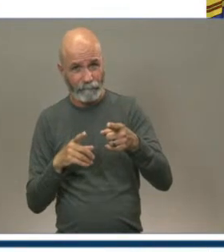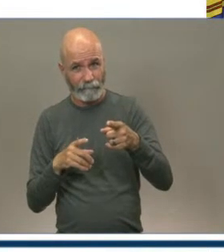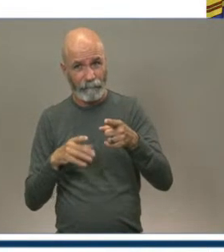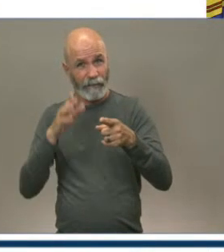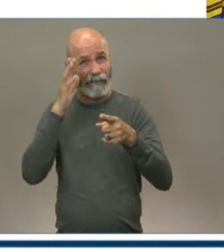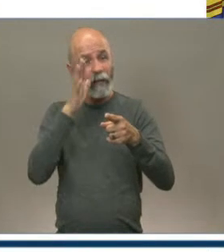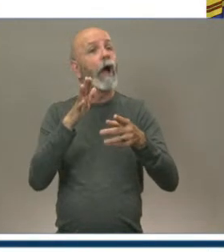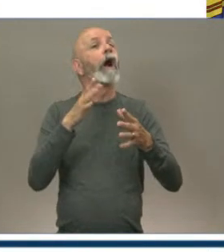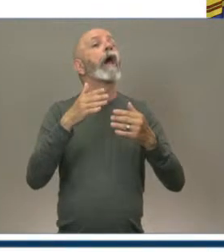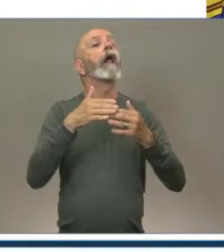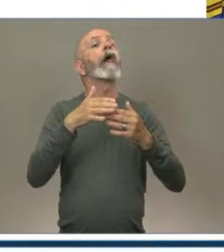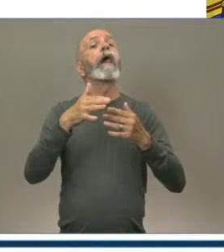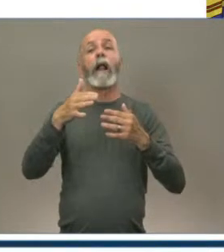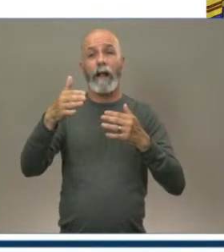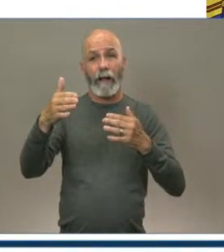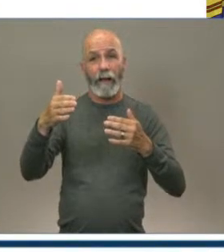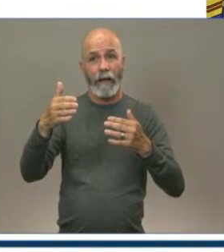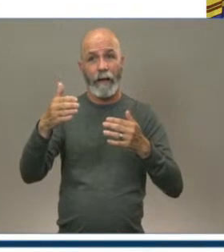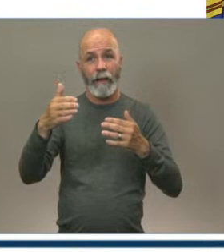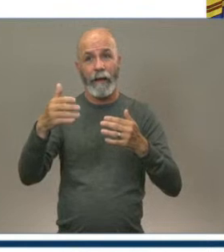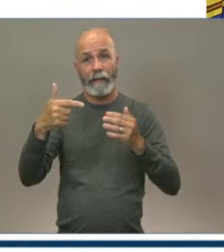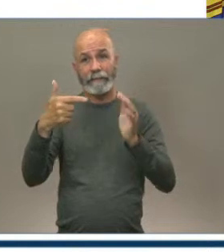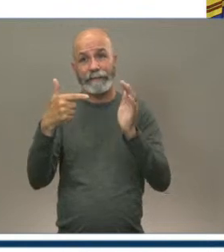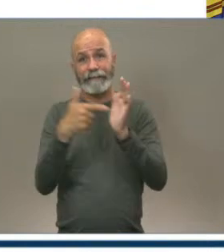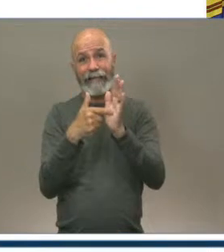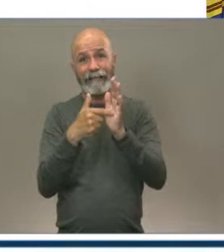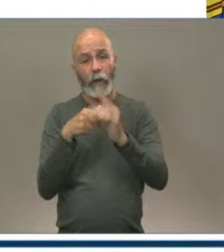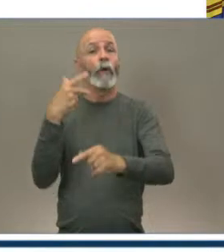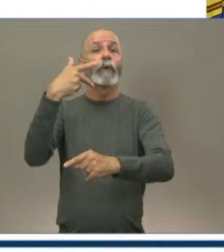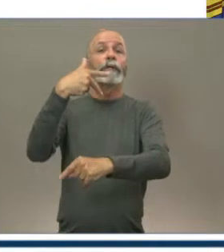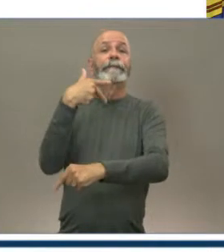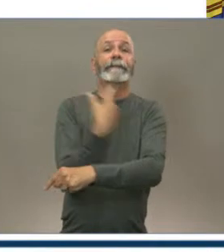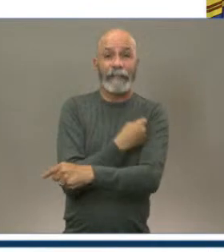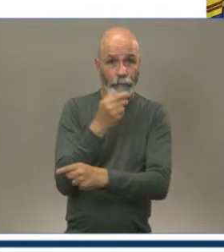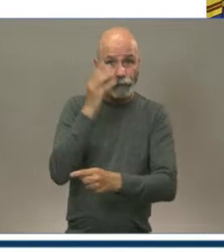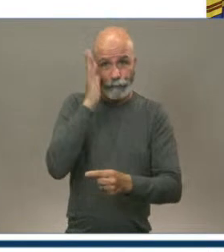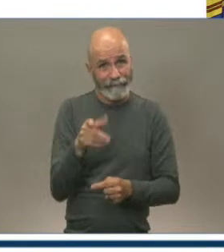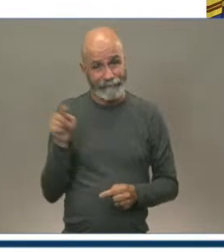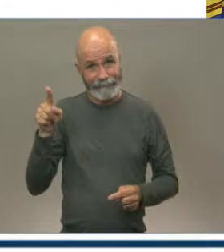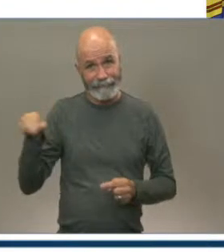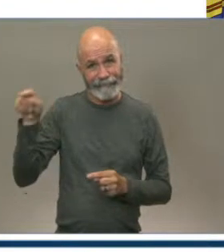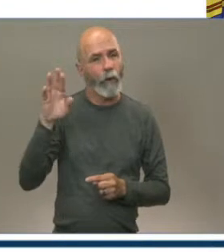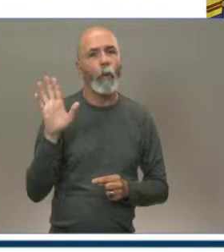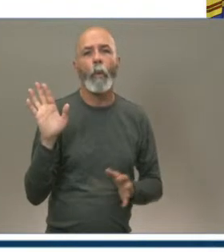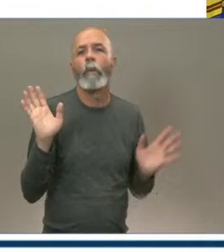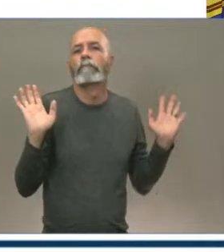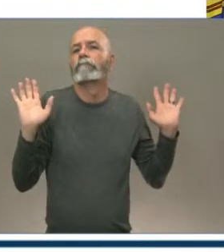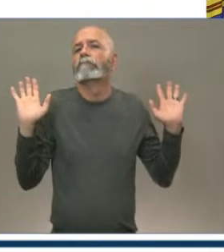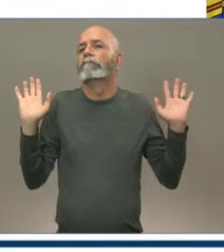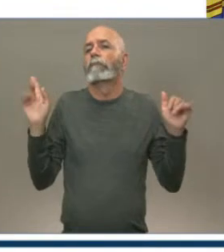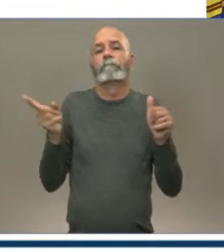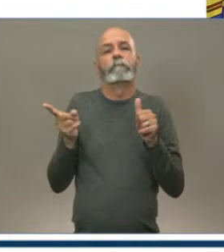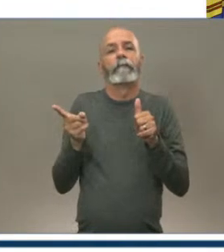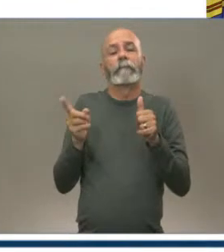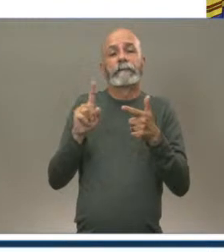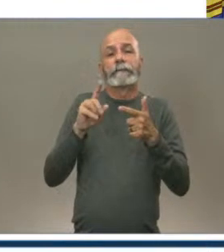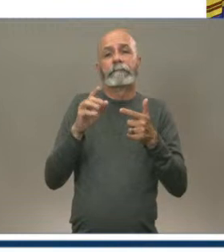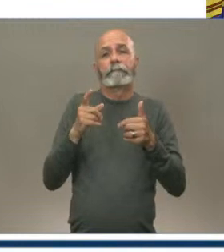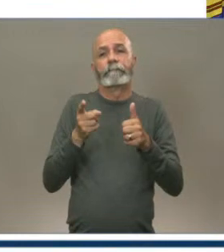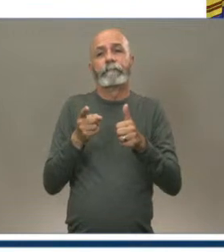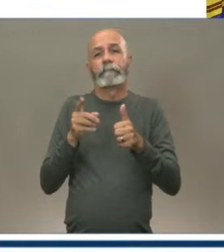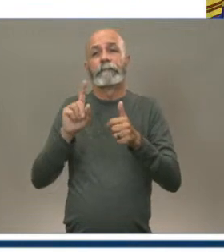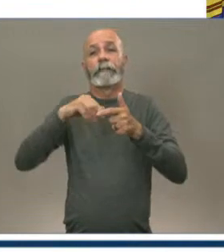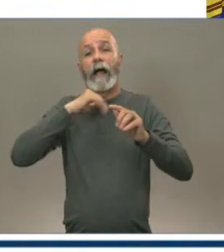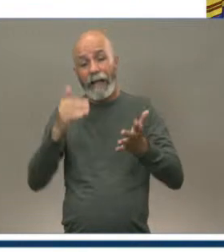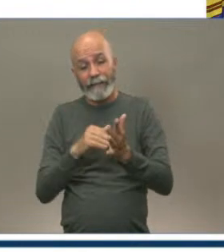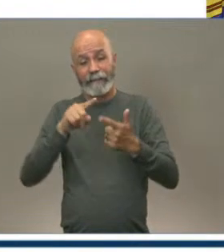to administering AstraZeneca first doses, or are you only now looking to the second dose question for the limited number